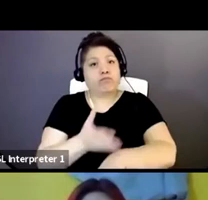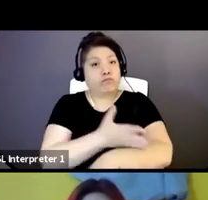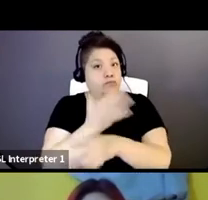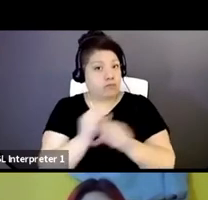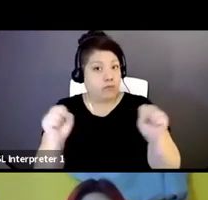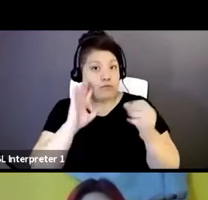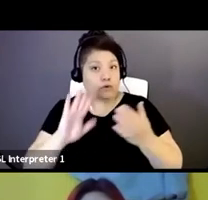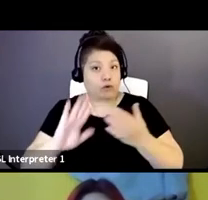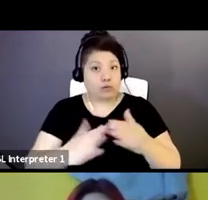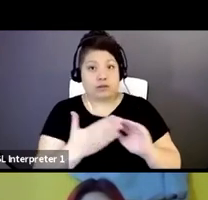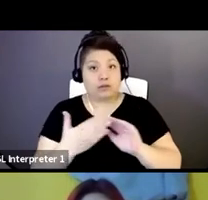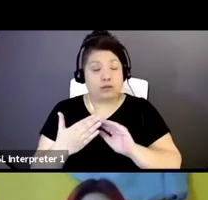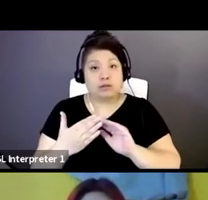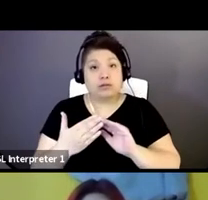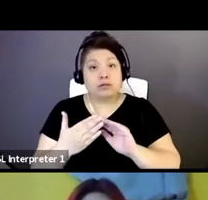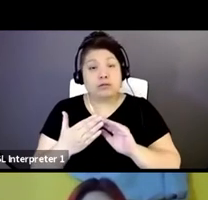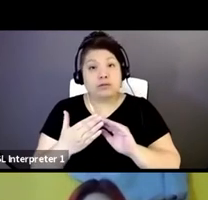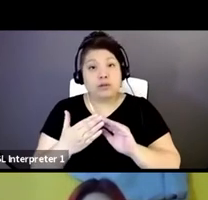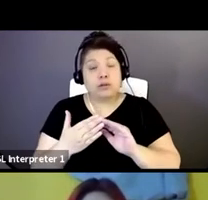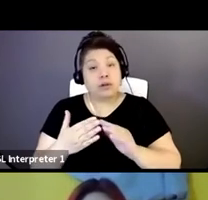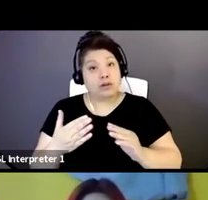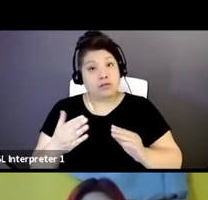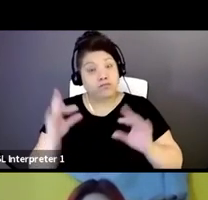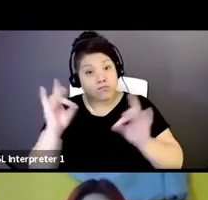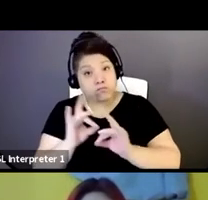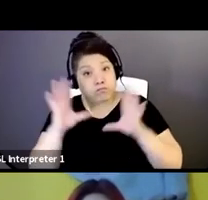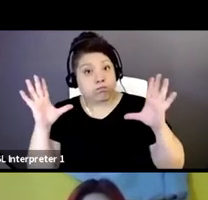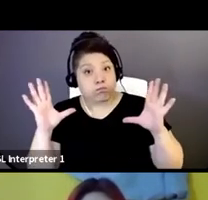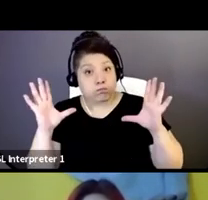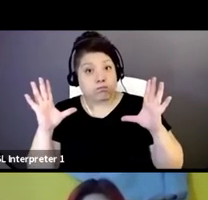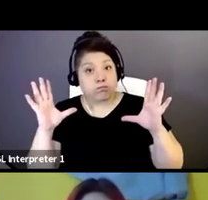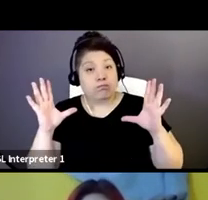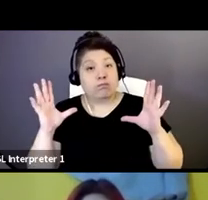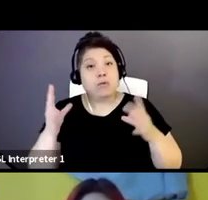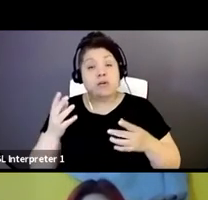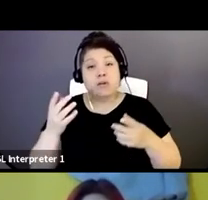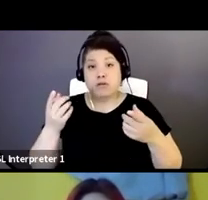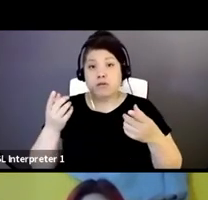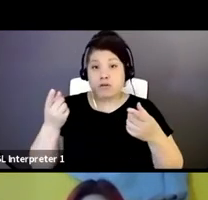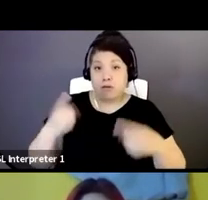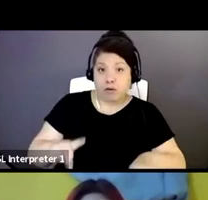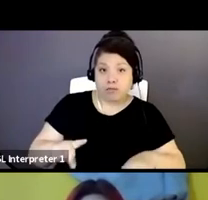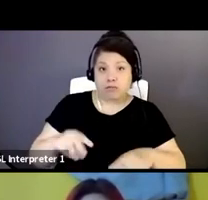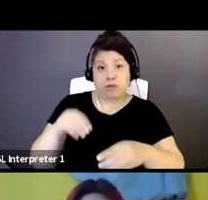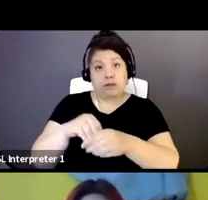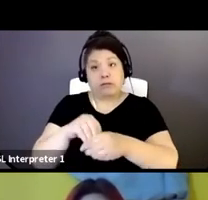Because we believe that the violence that is predicated in